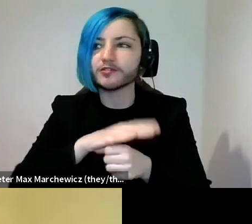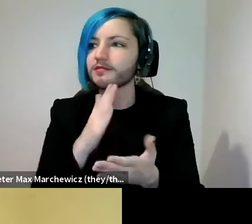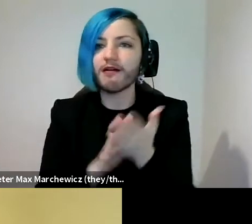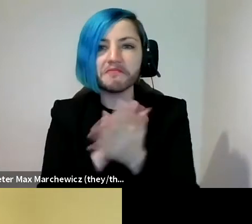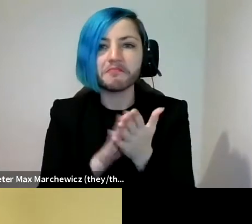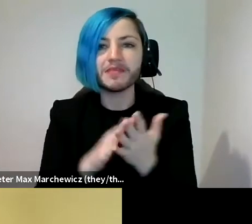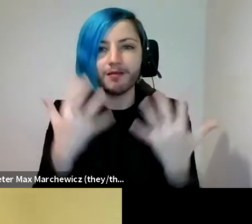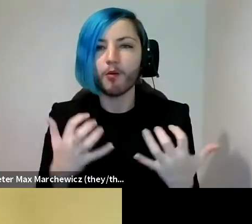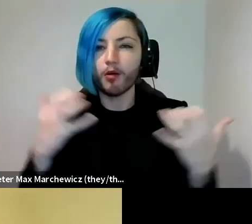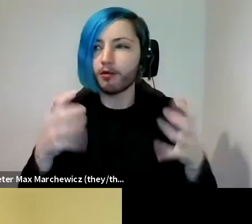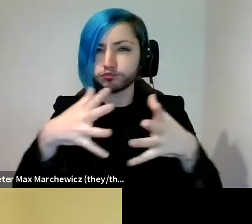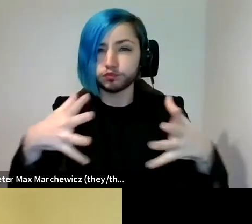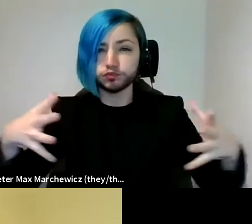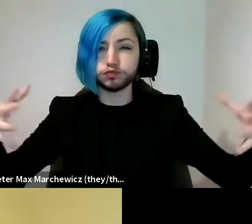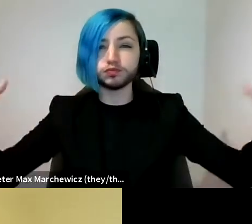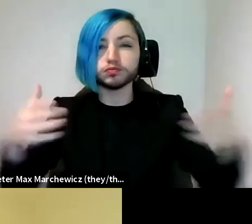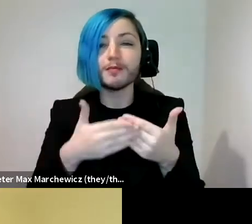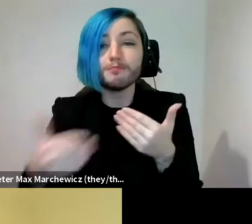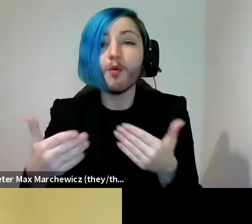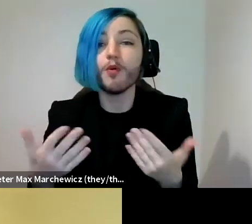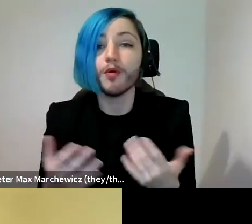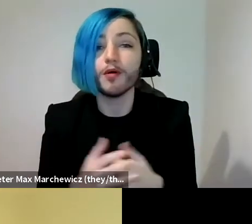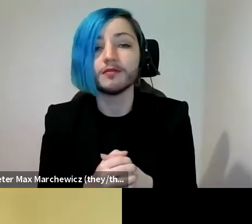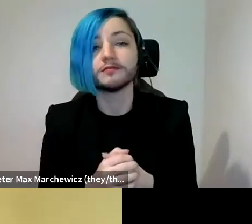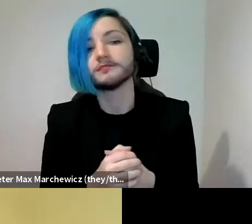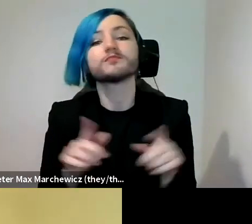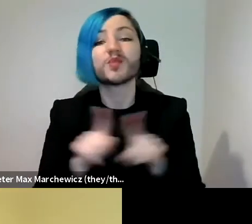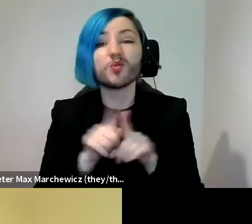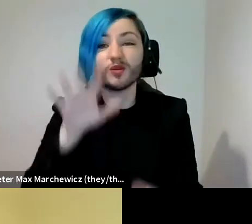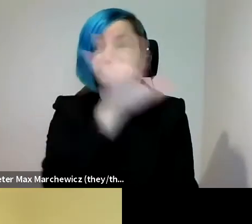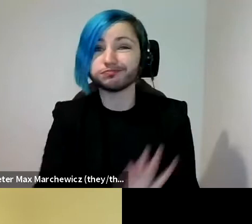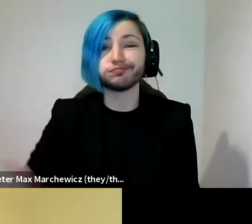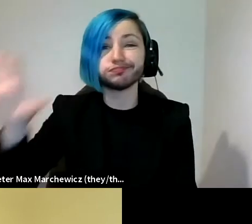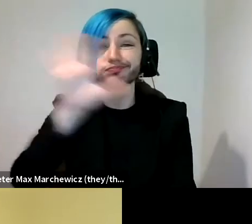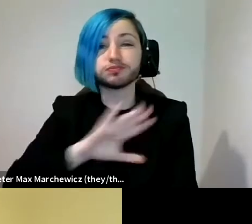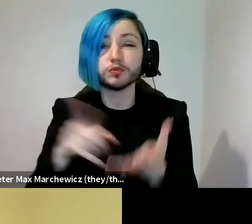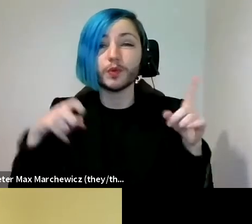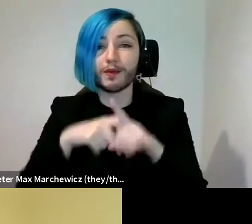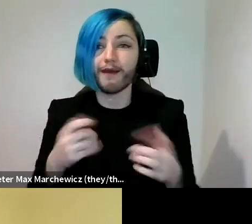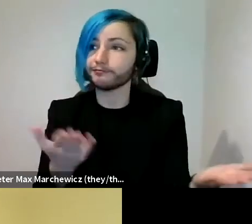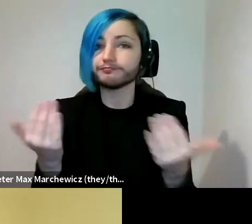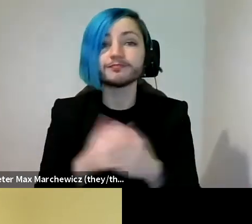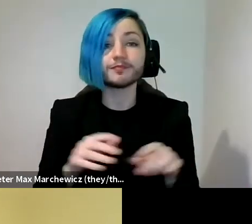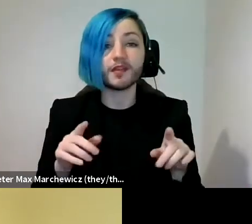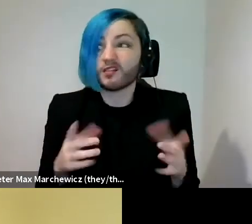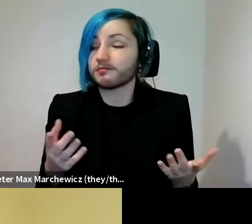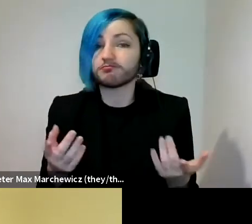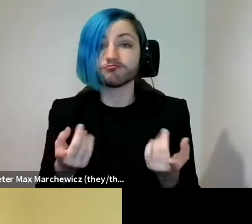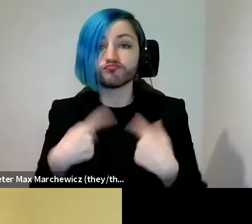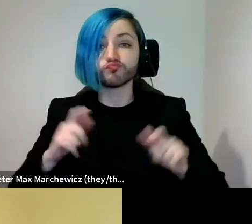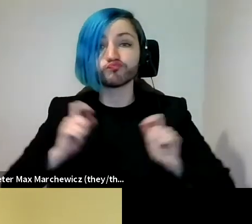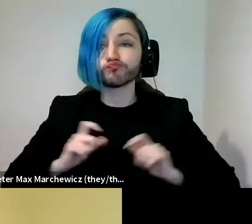lecture to so many more people, spanning a much wider geographical range, and all from the comfort of our and your